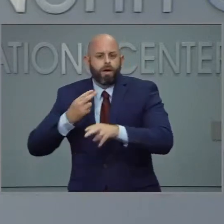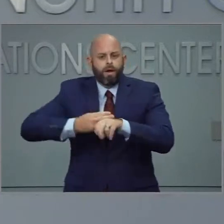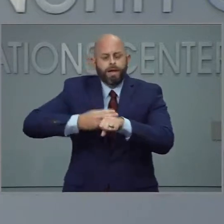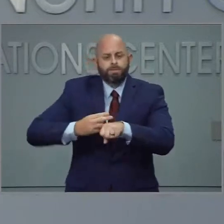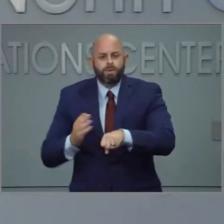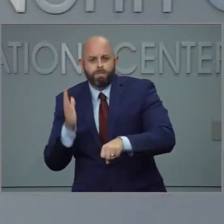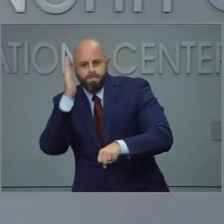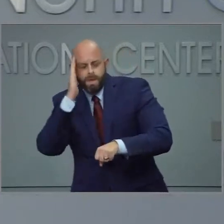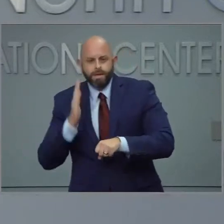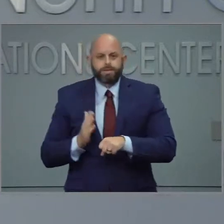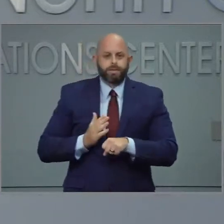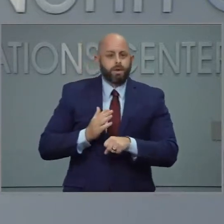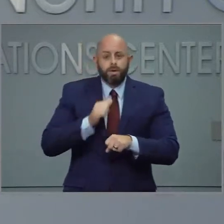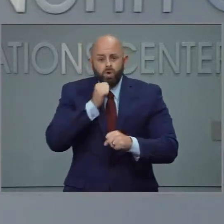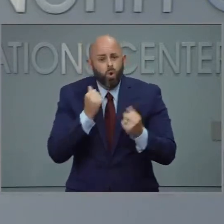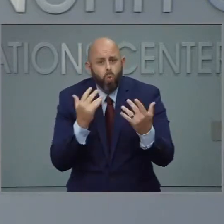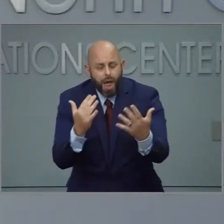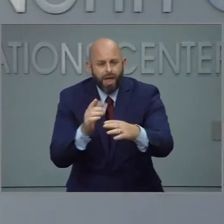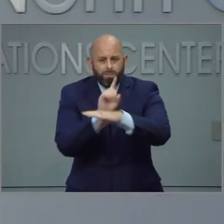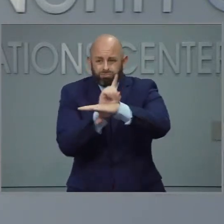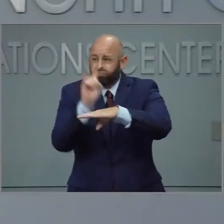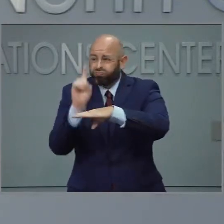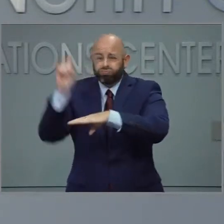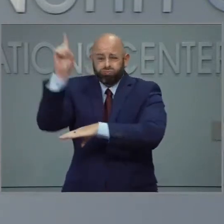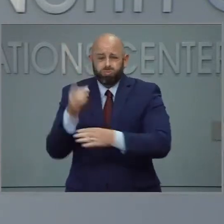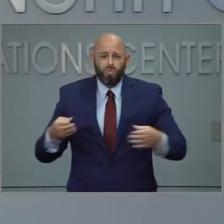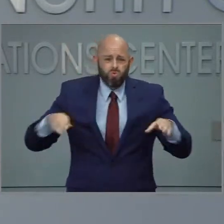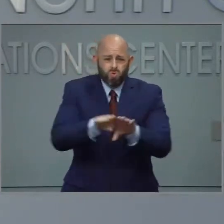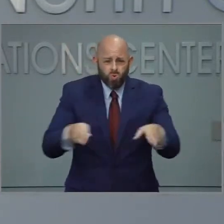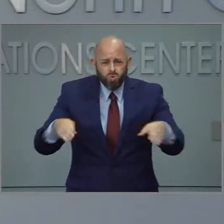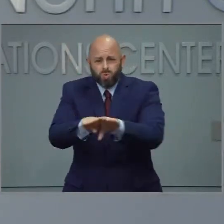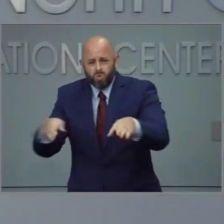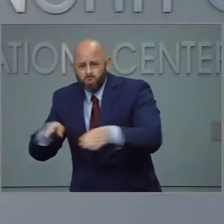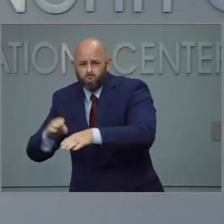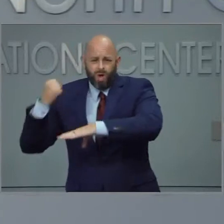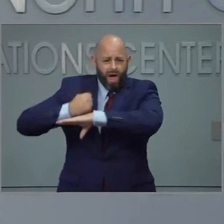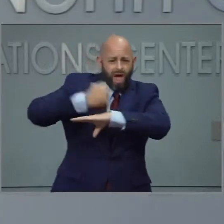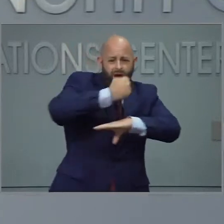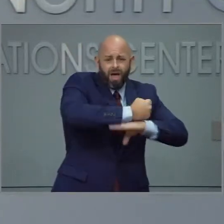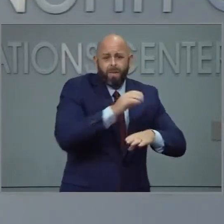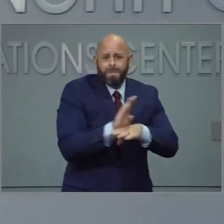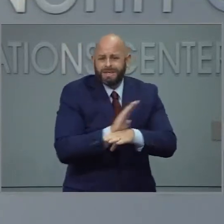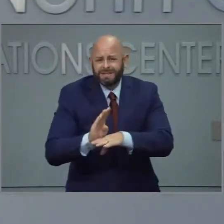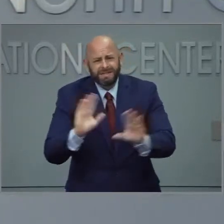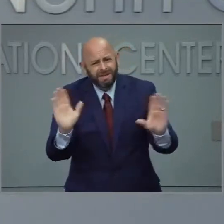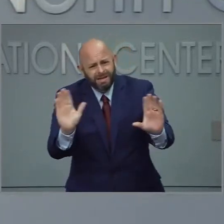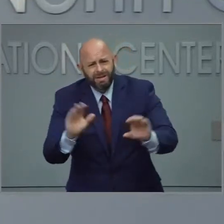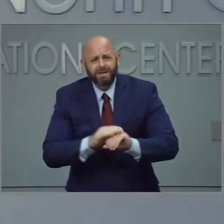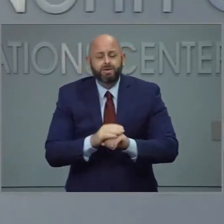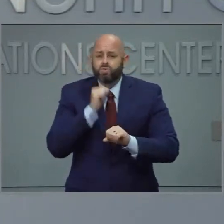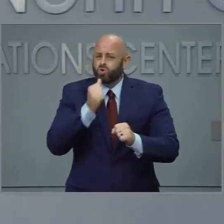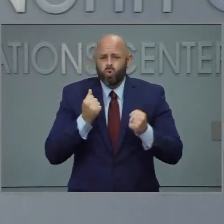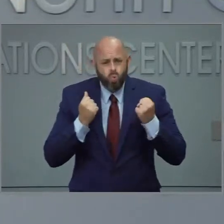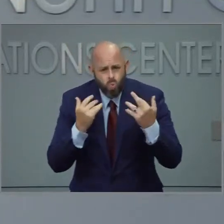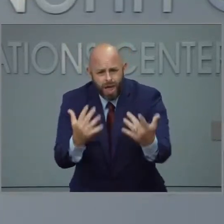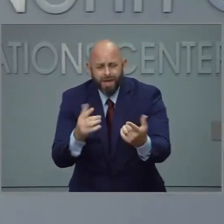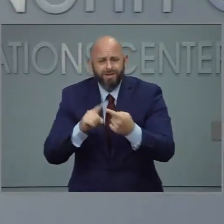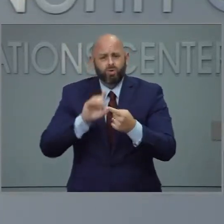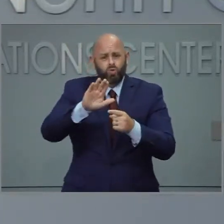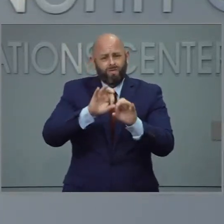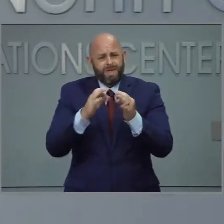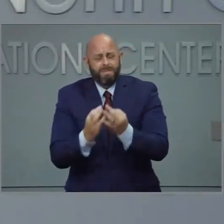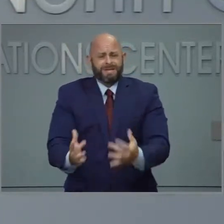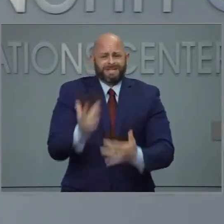threaten to shut businesses or cancel sports. Don't wait until you infect somebody you love. Get